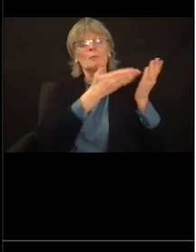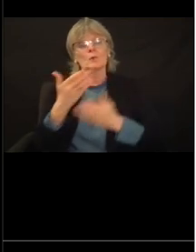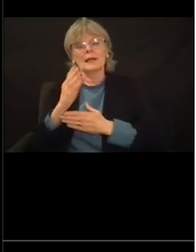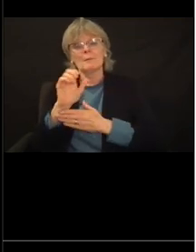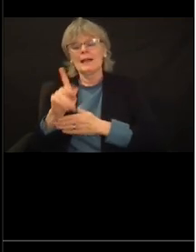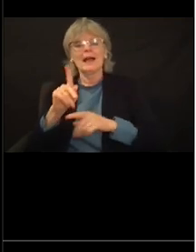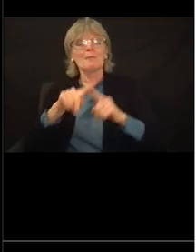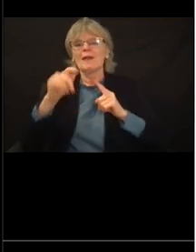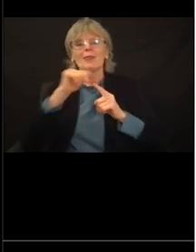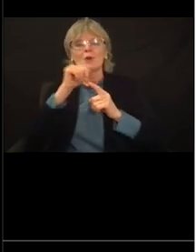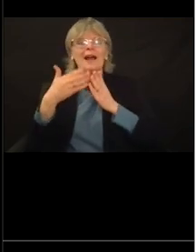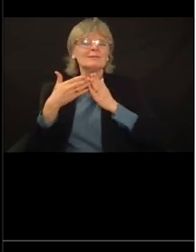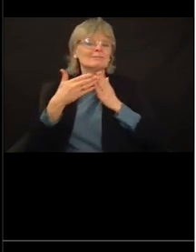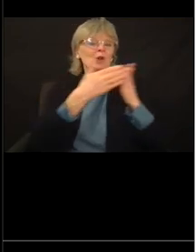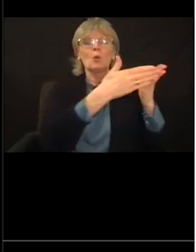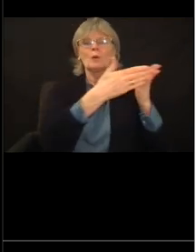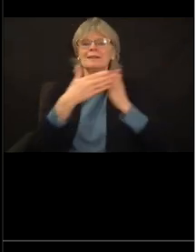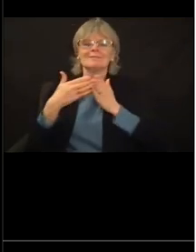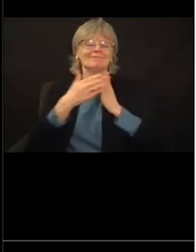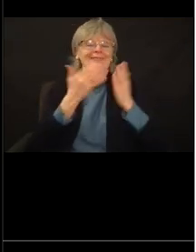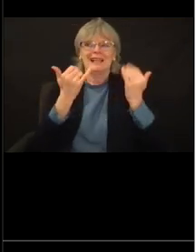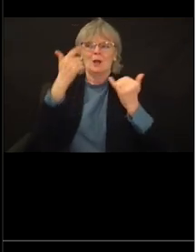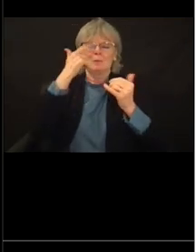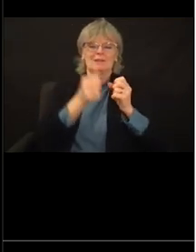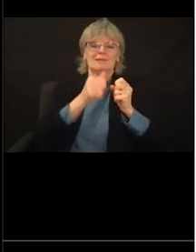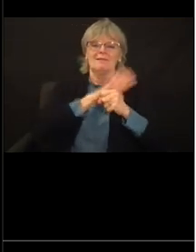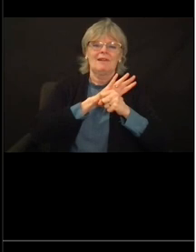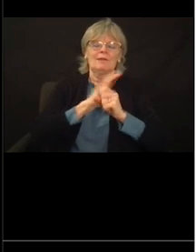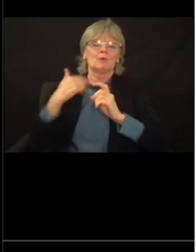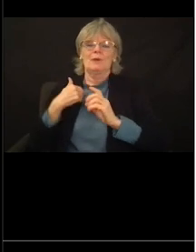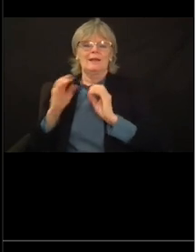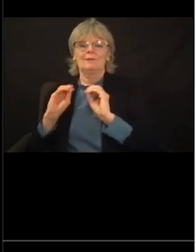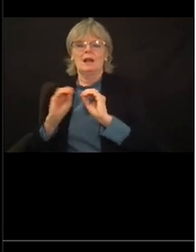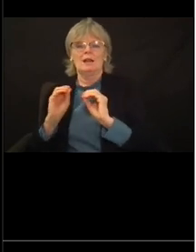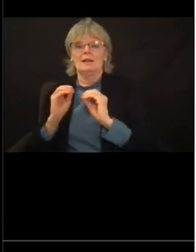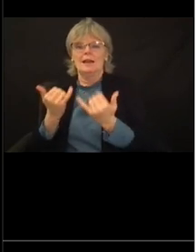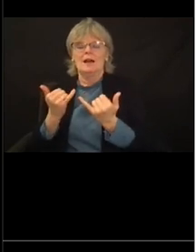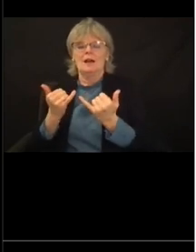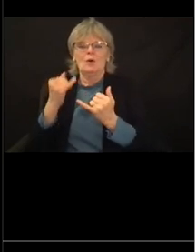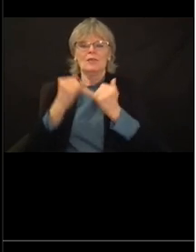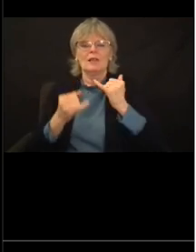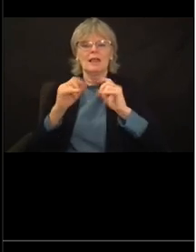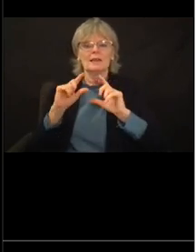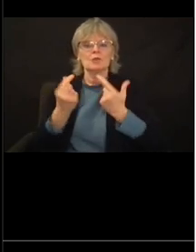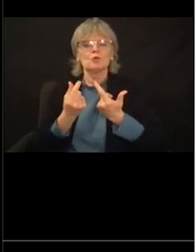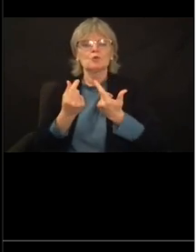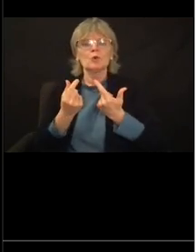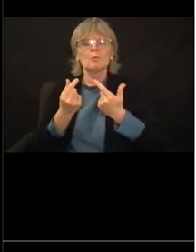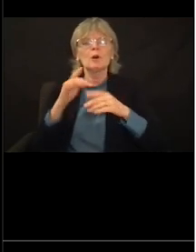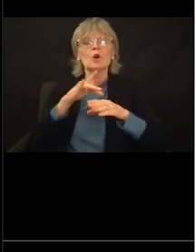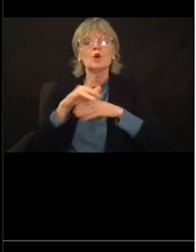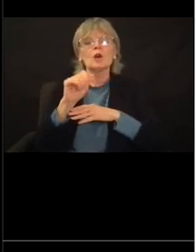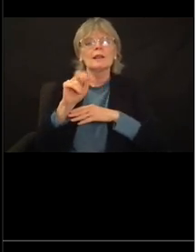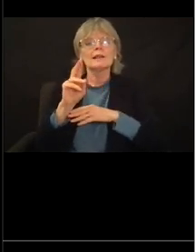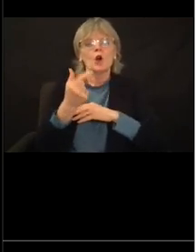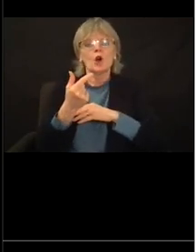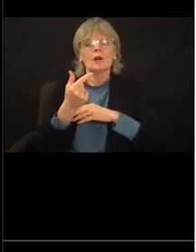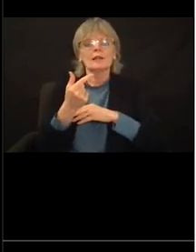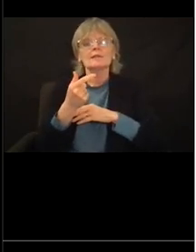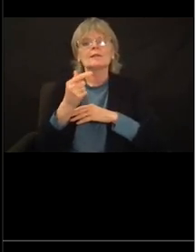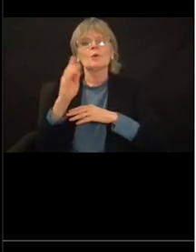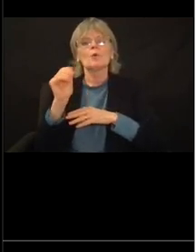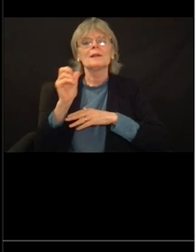have patients on site. Our last cohort of four patients left us in early August and went back on a